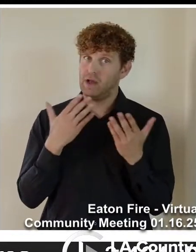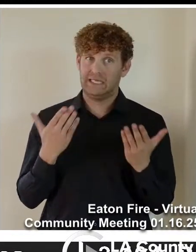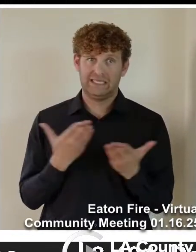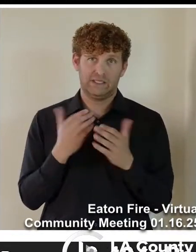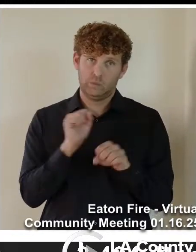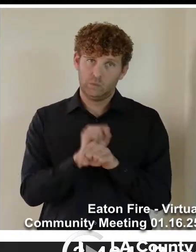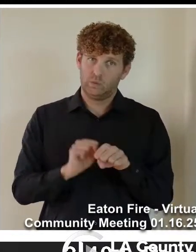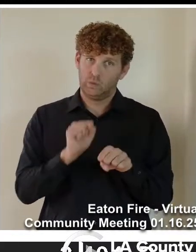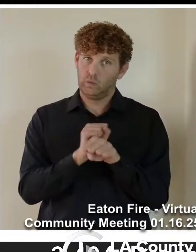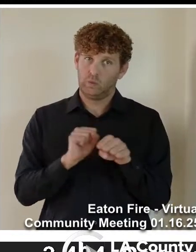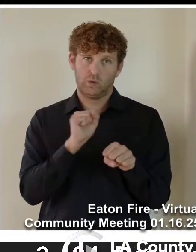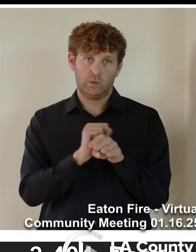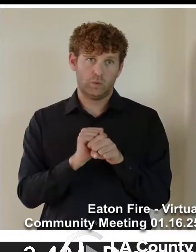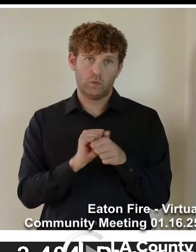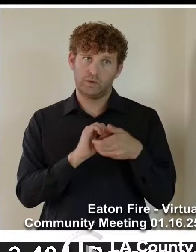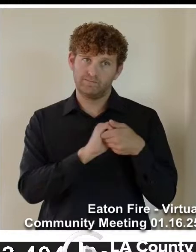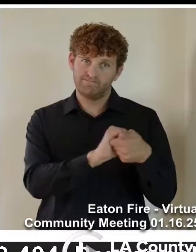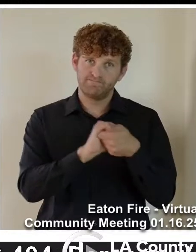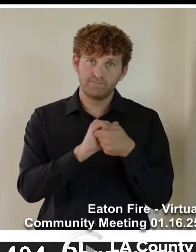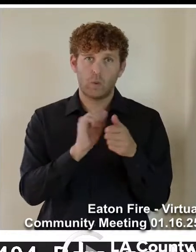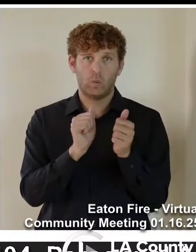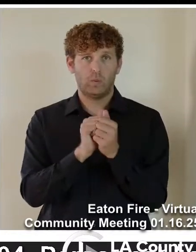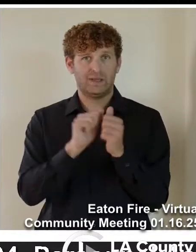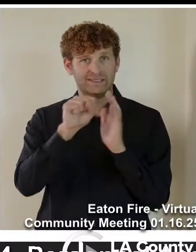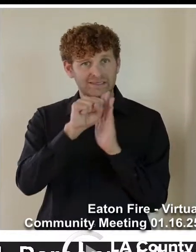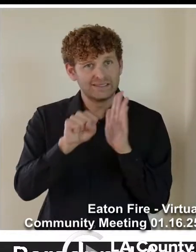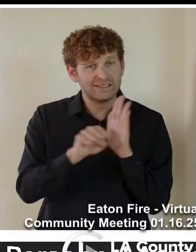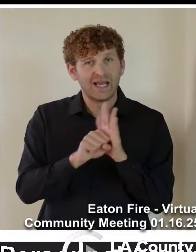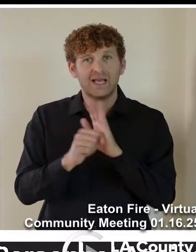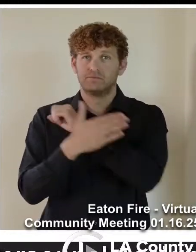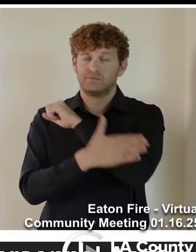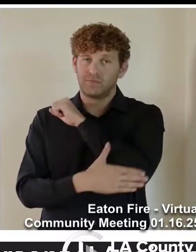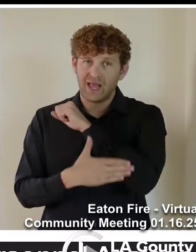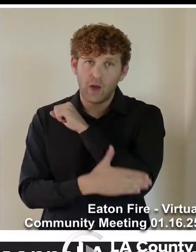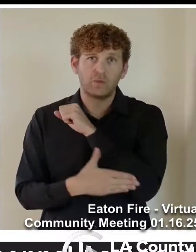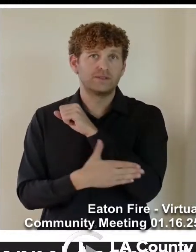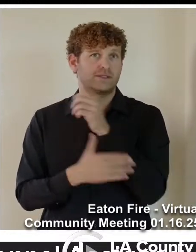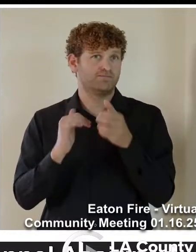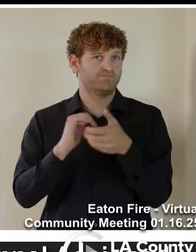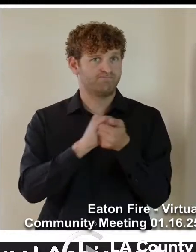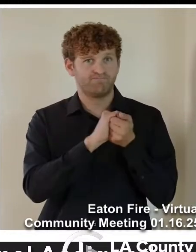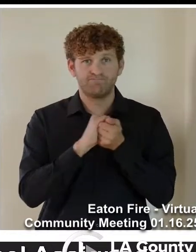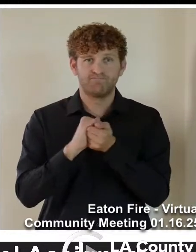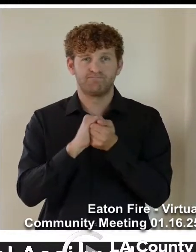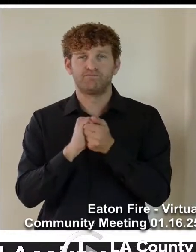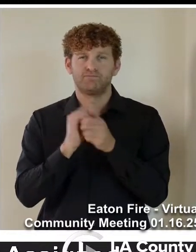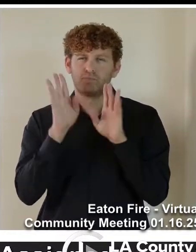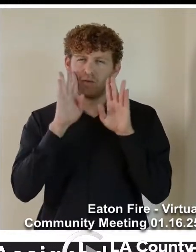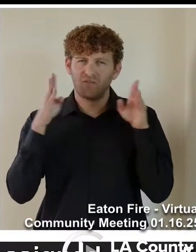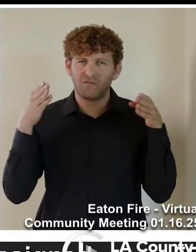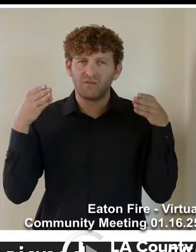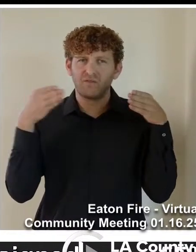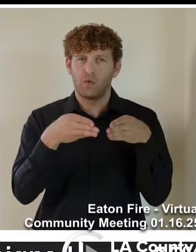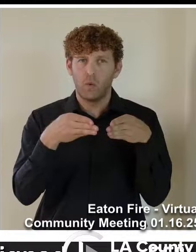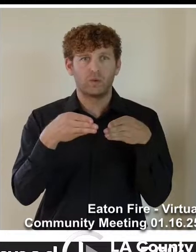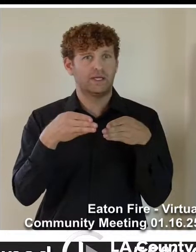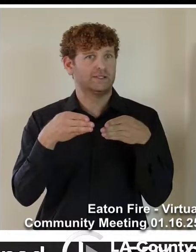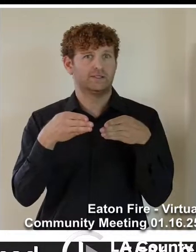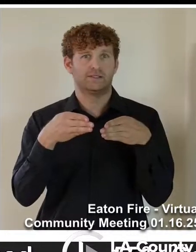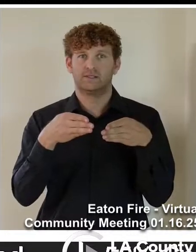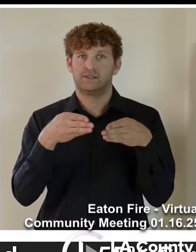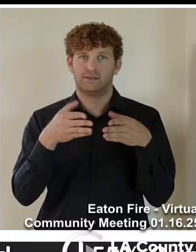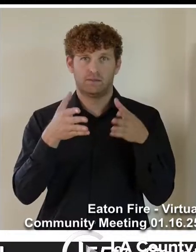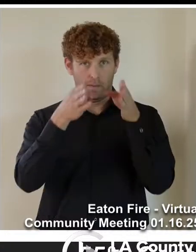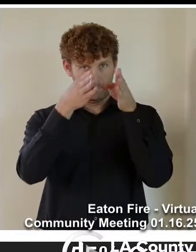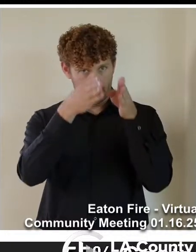the state and our community and county partners to focus on the whole person and helping the whole person recover.